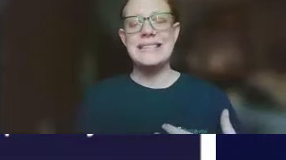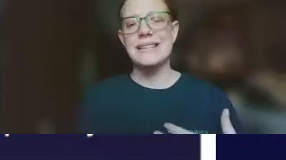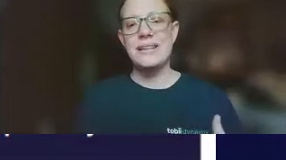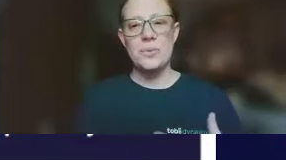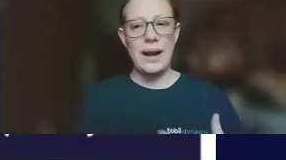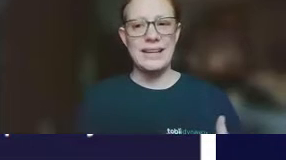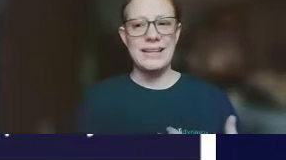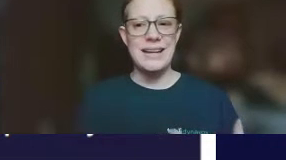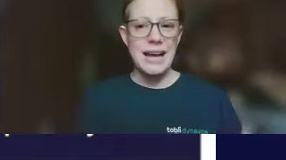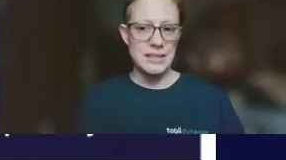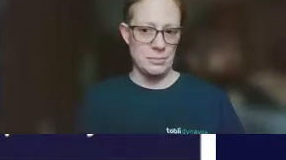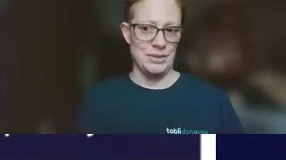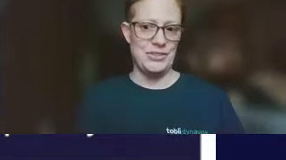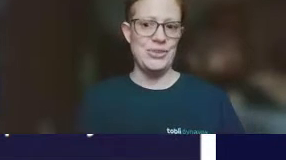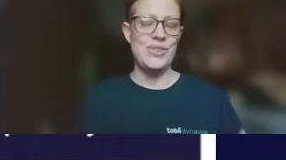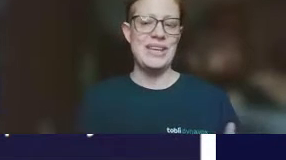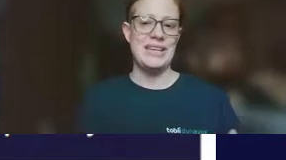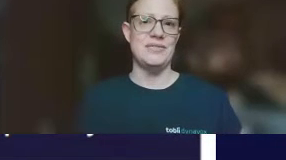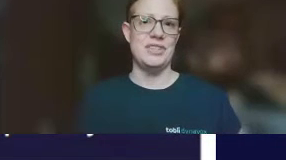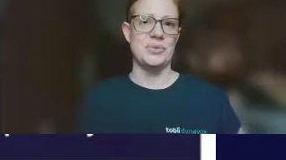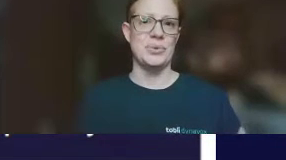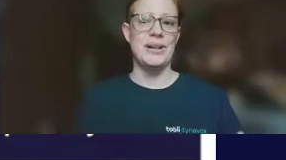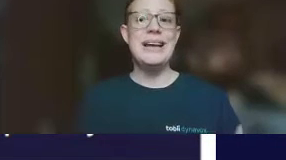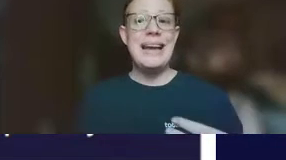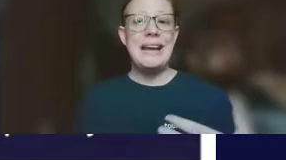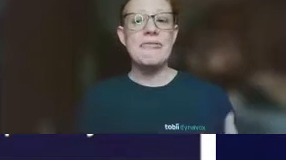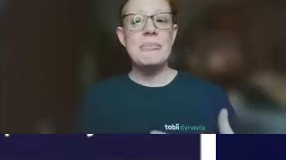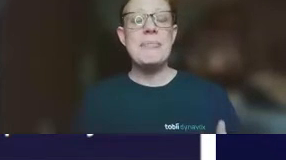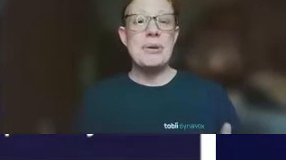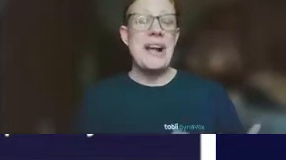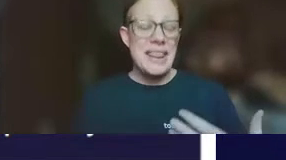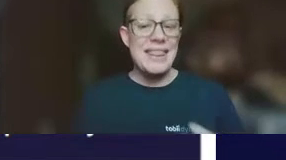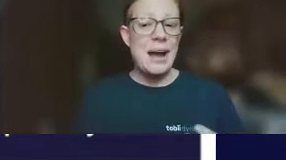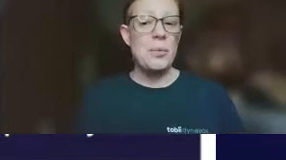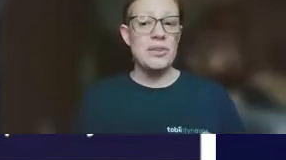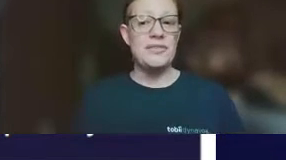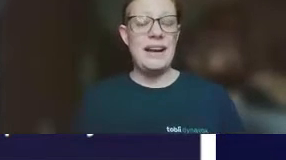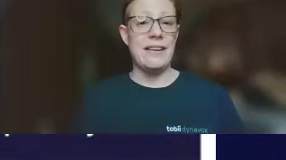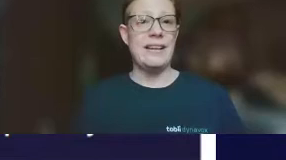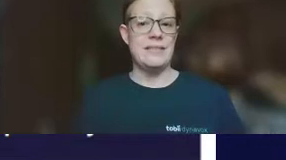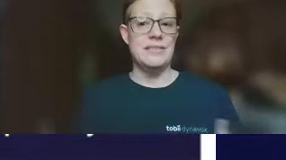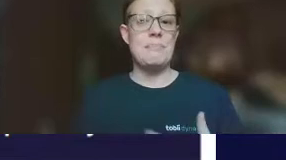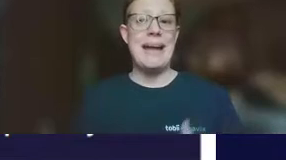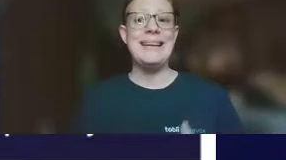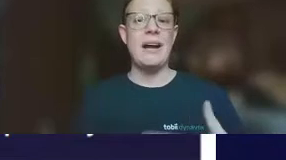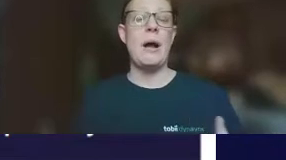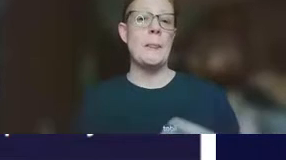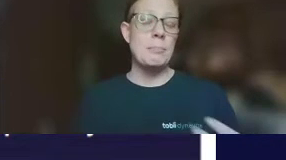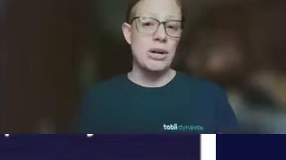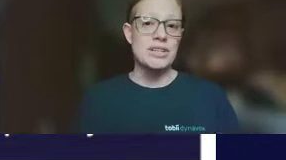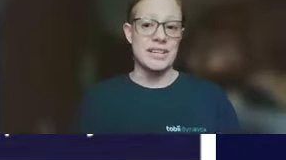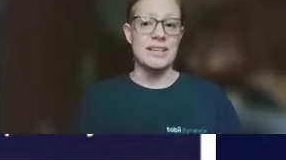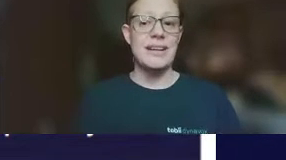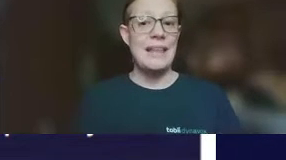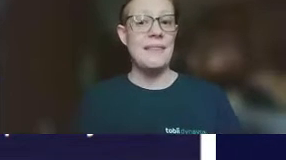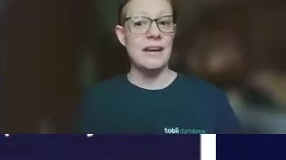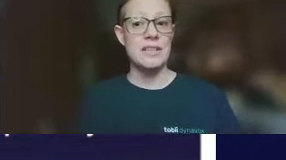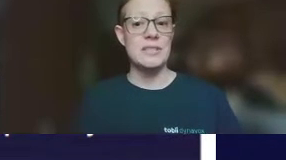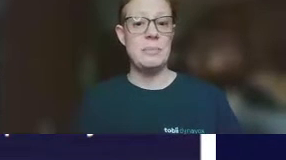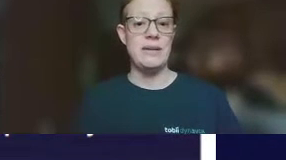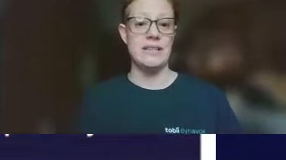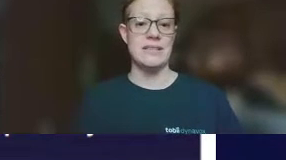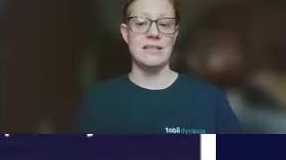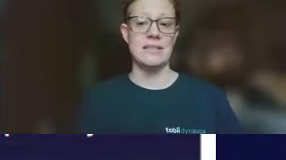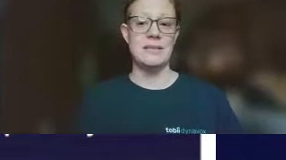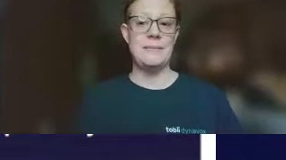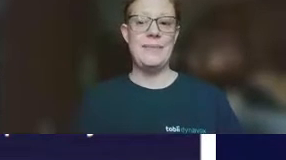are easily recognizable to the individual. And remember, that will vary depending on the person and their